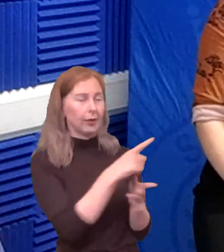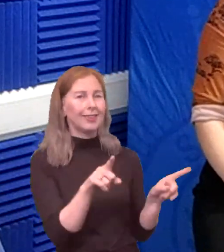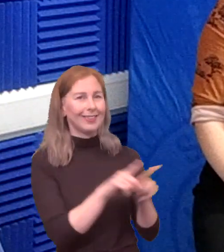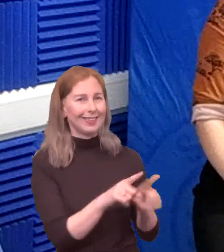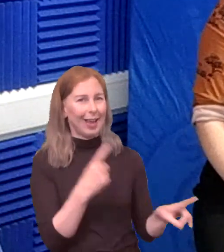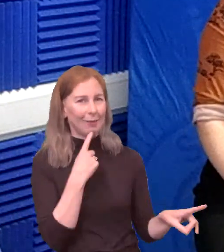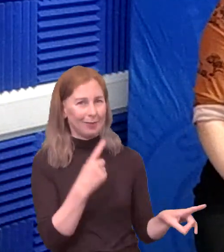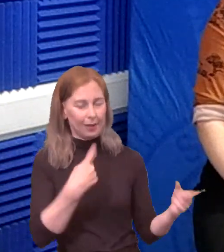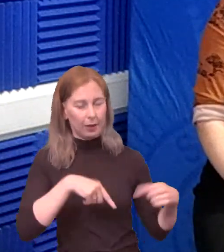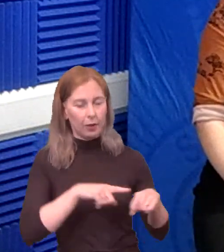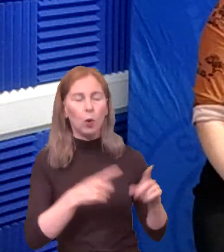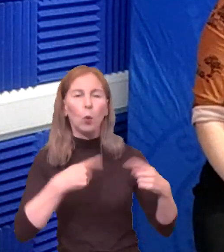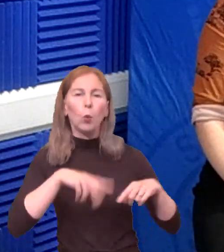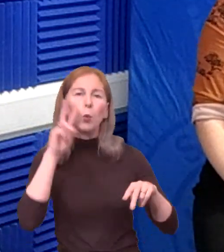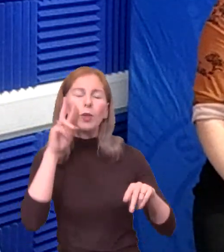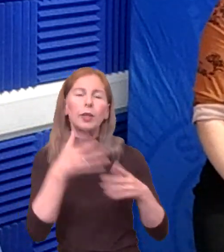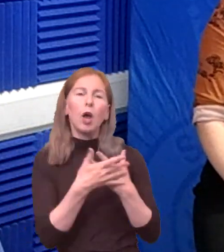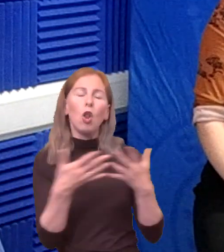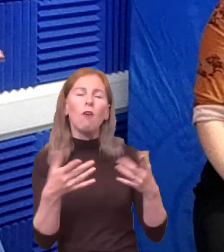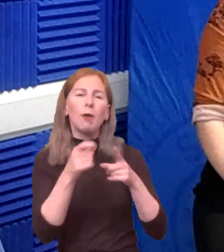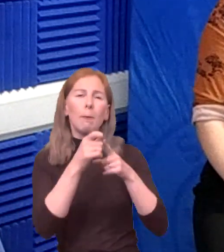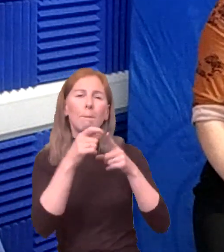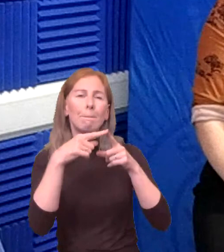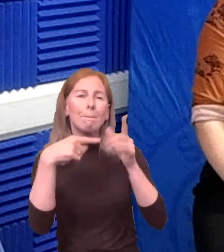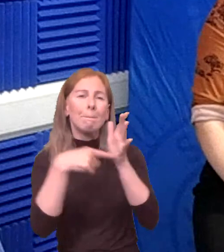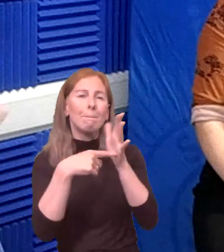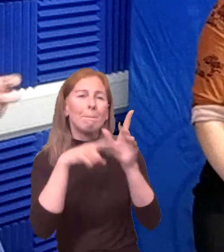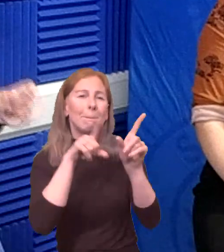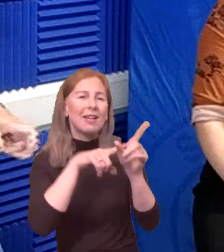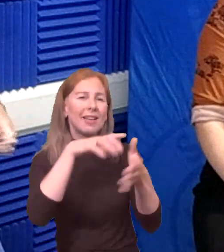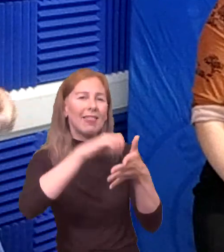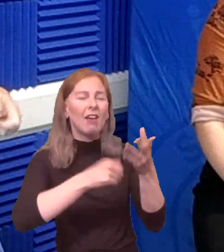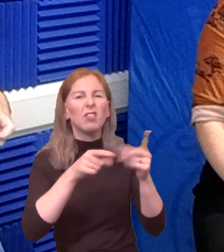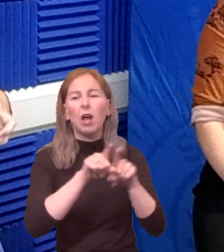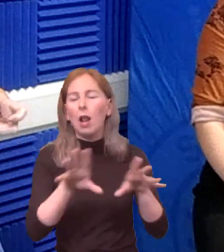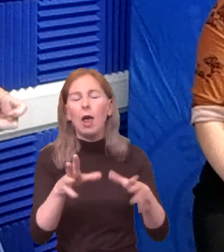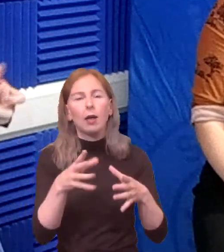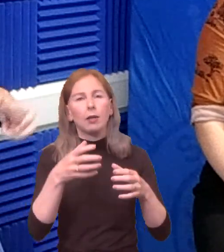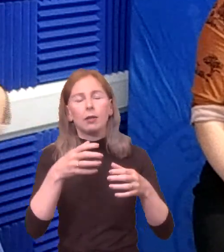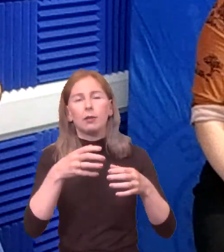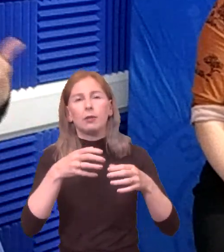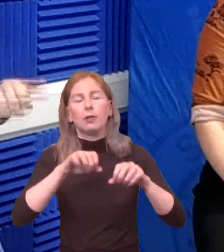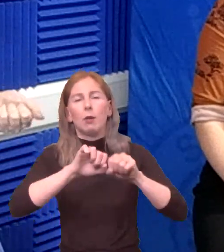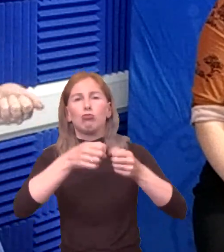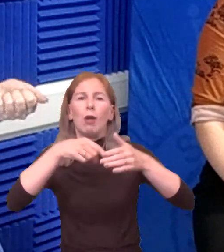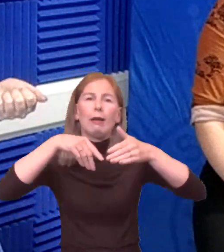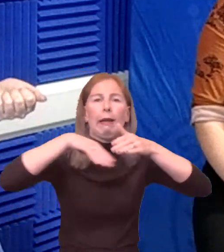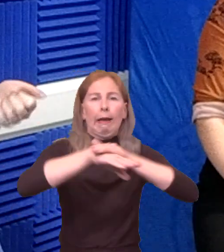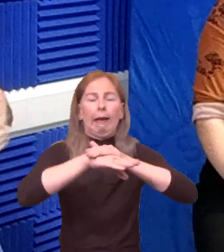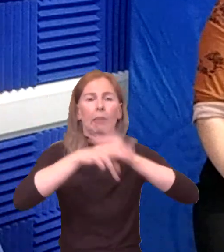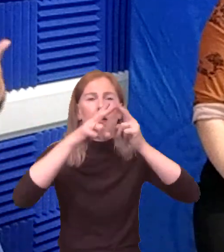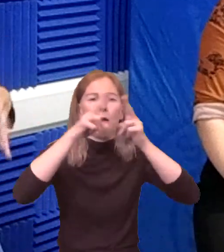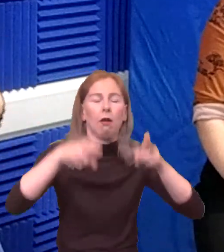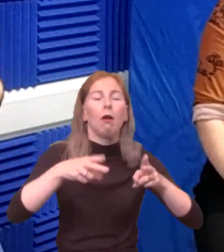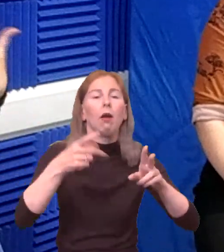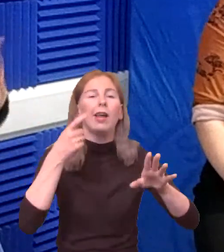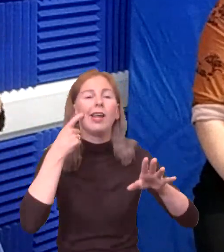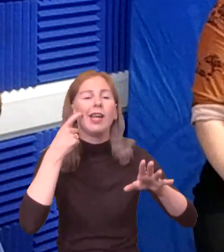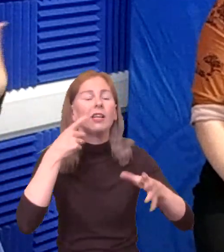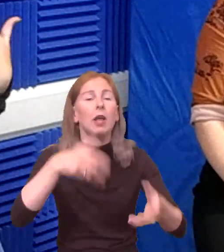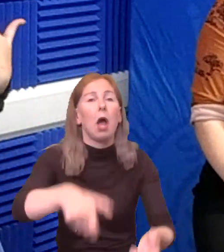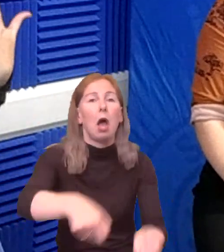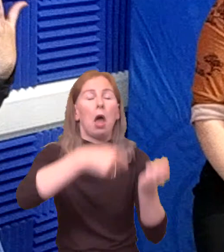could be described as petty theft. So breaking in and taking items that can be easily lifted up, so